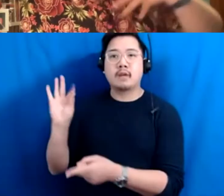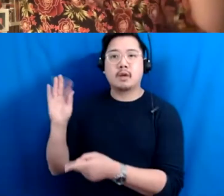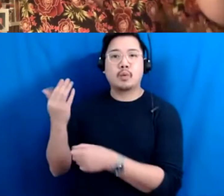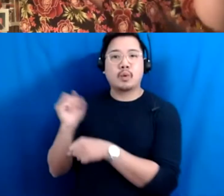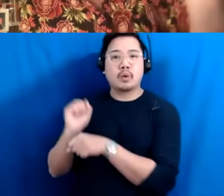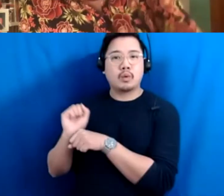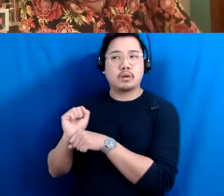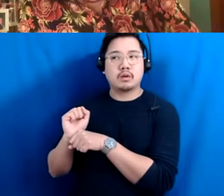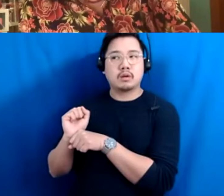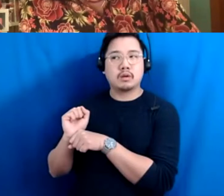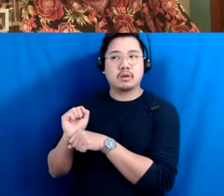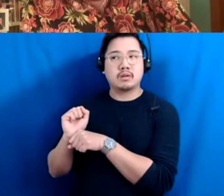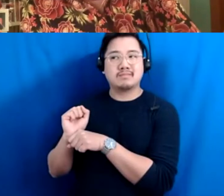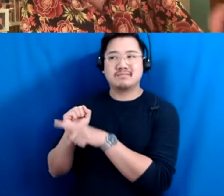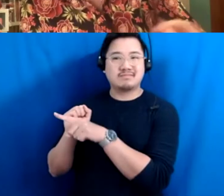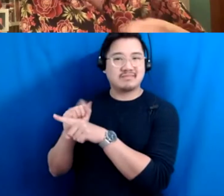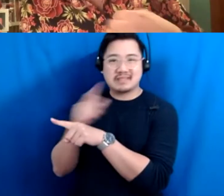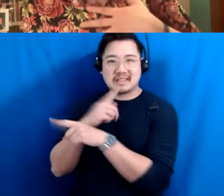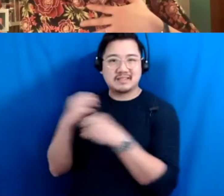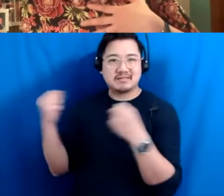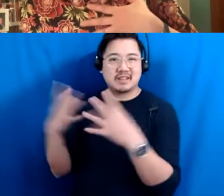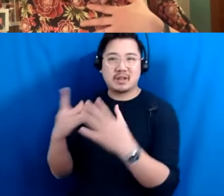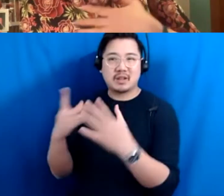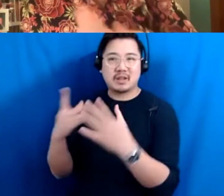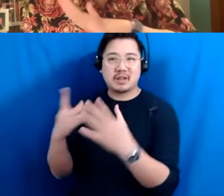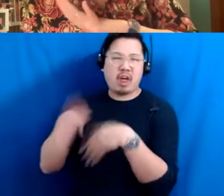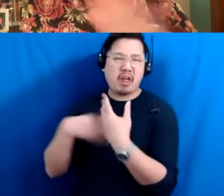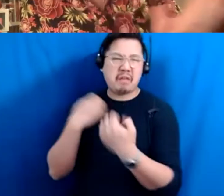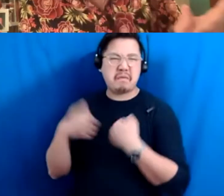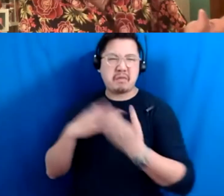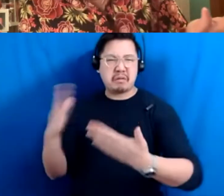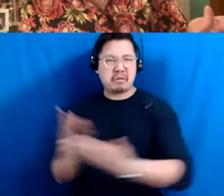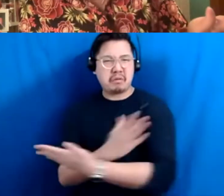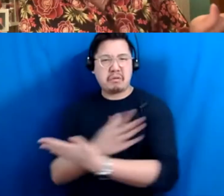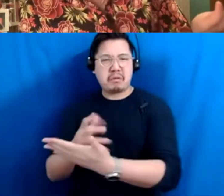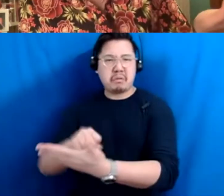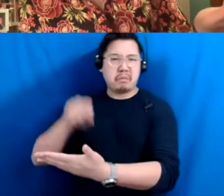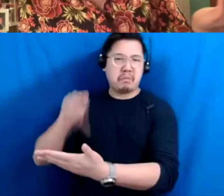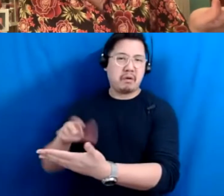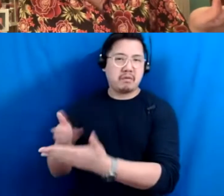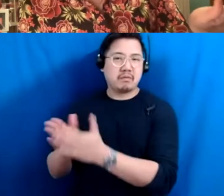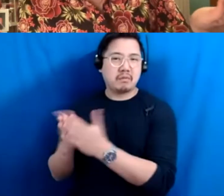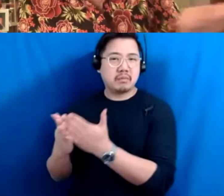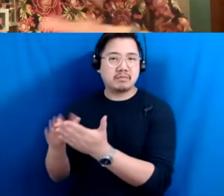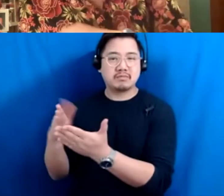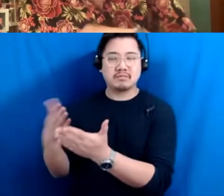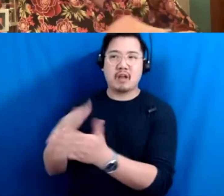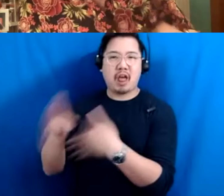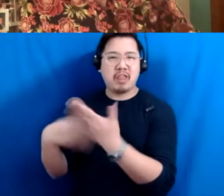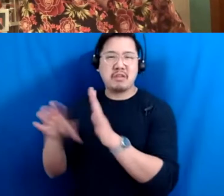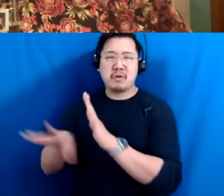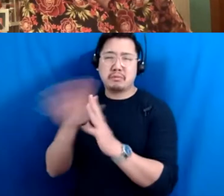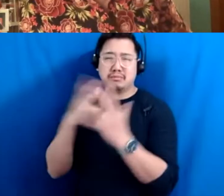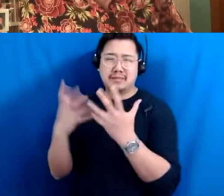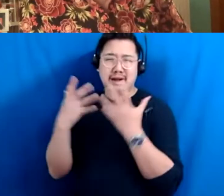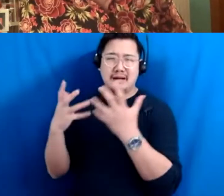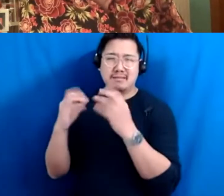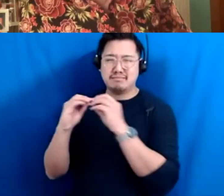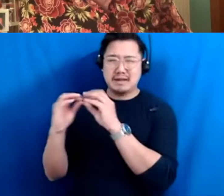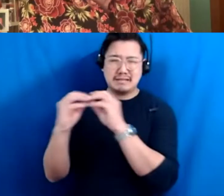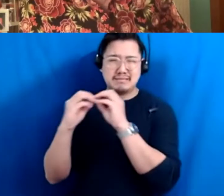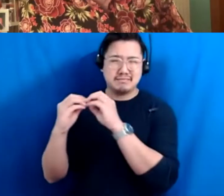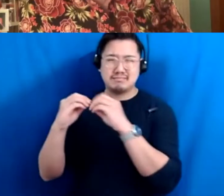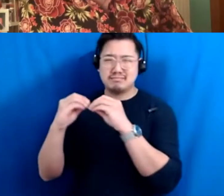afraid to just put it all out there and have the characters emoting and just yelling at each other. It was